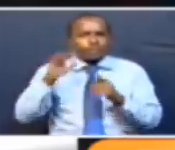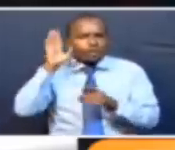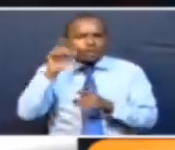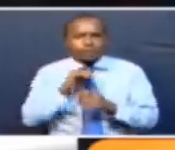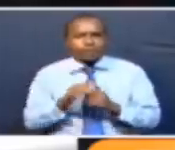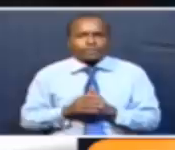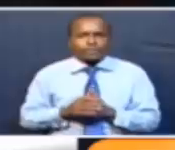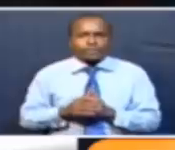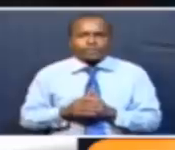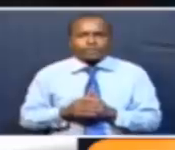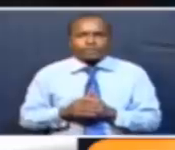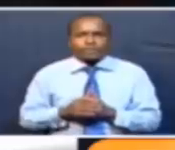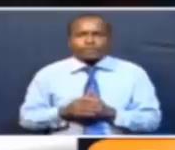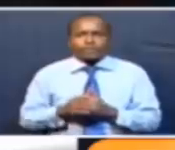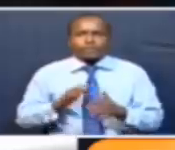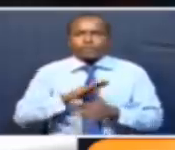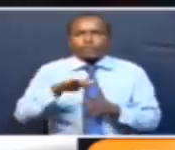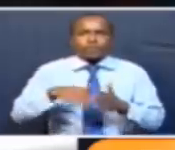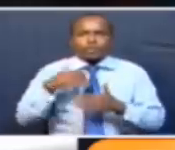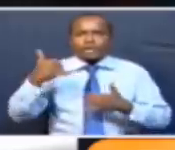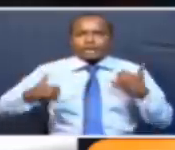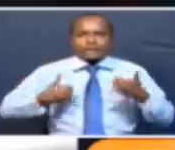Well, we are all excited.